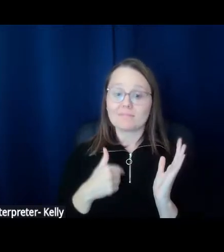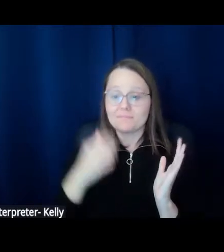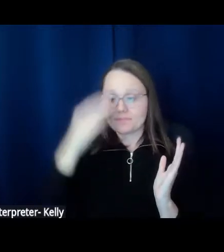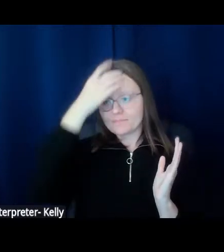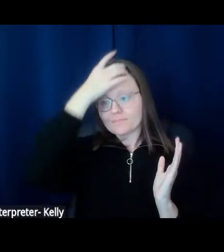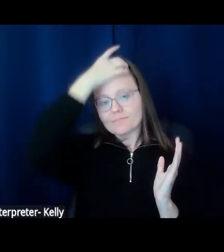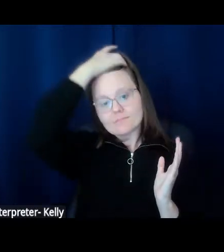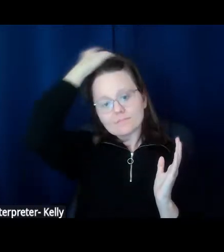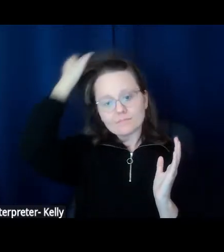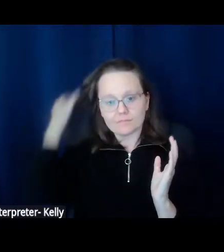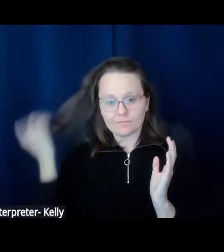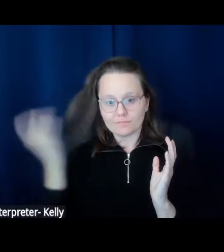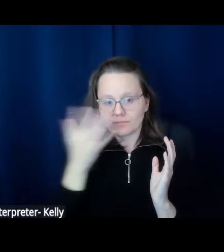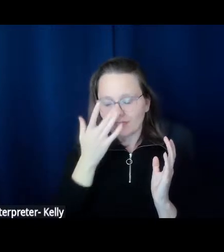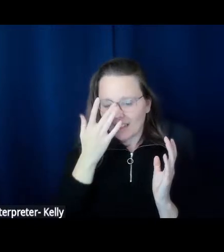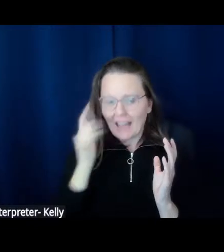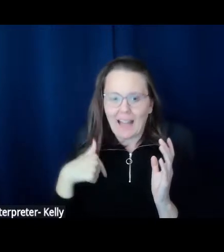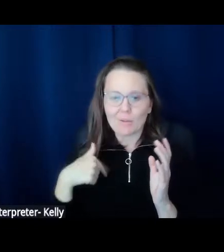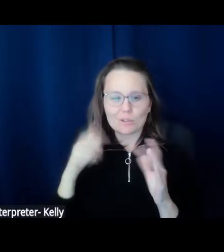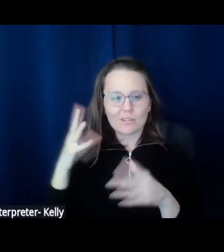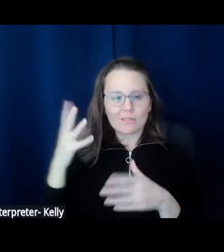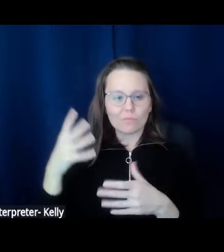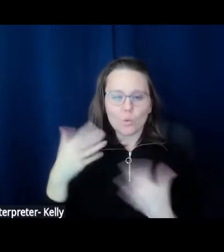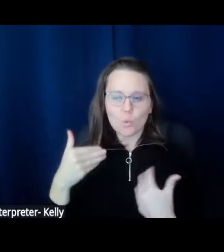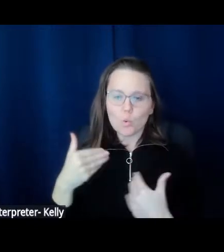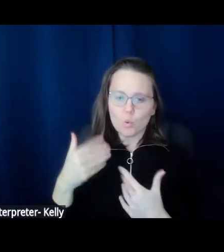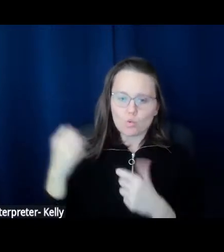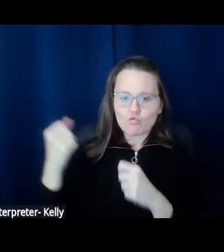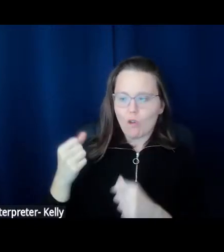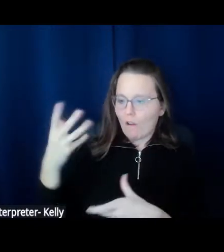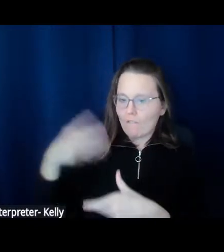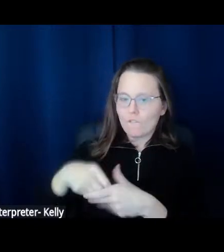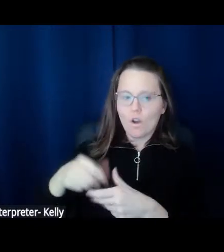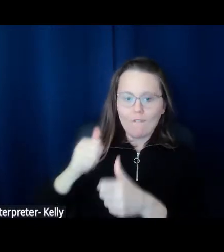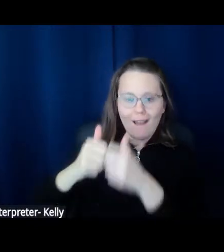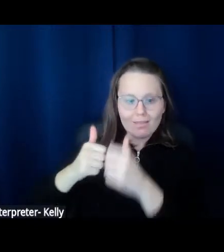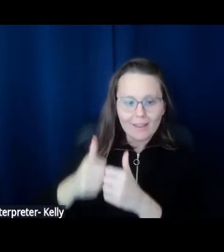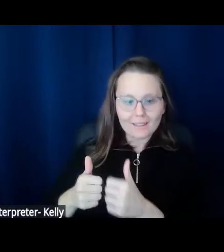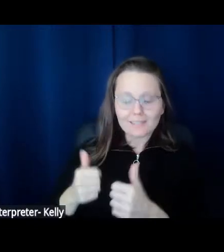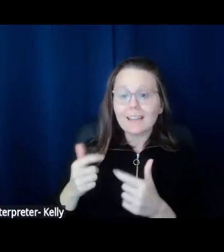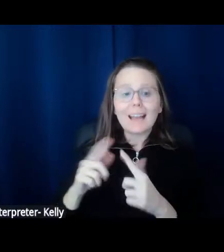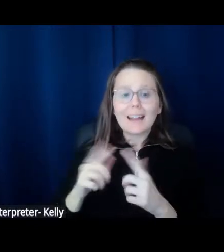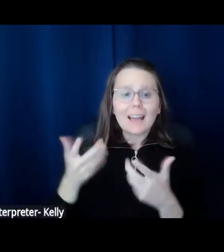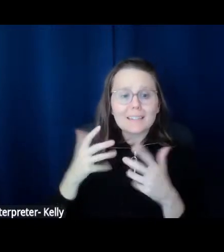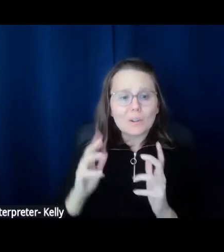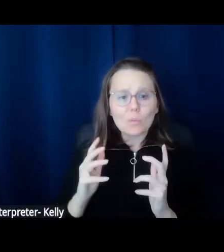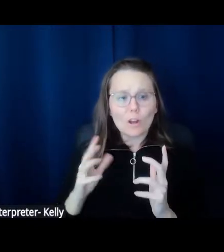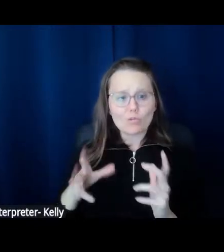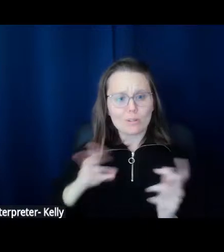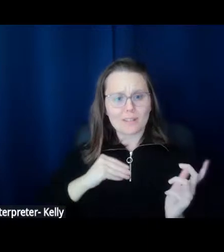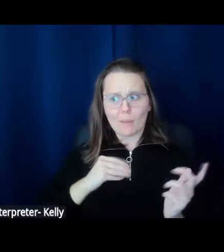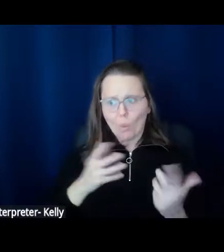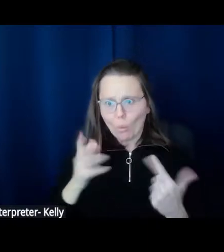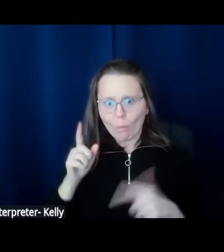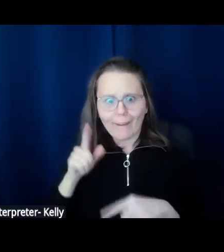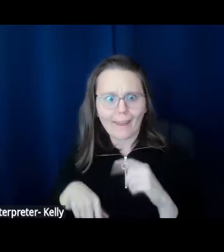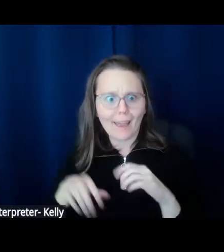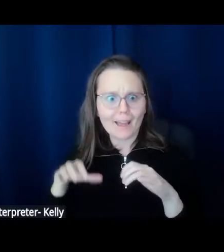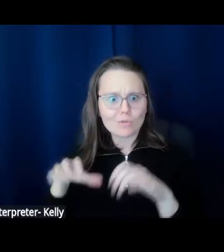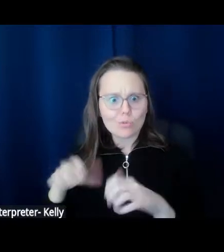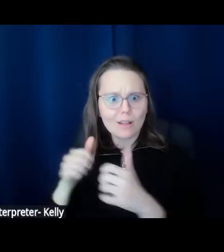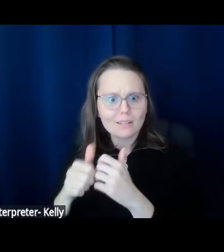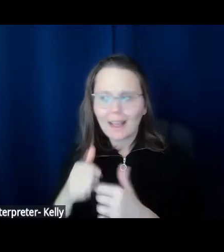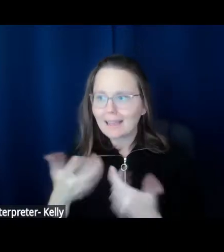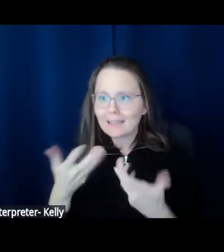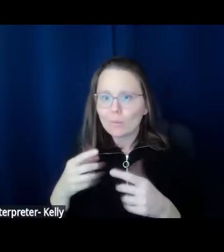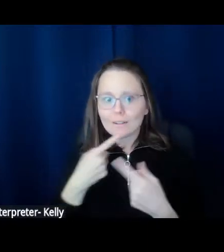was very much more into athletics than academics, and I didn't want to have to face not doing any of that stuff. Didn't want to tell my